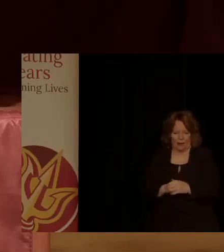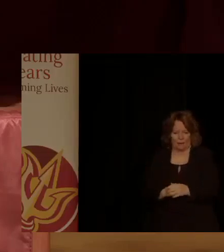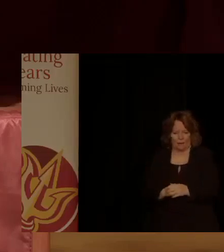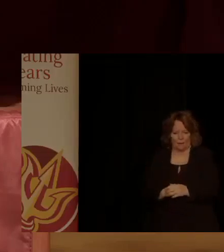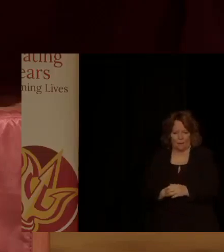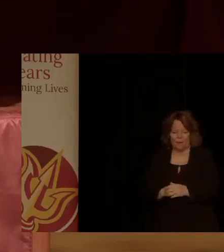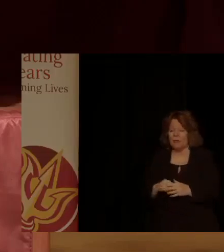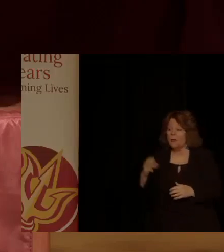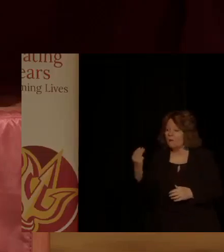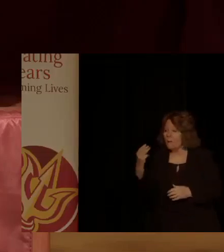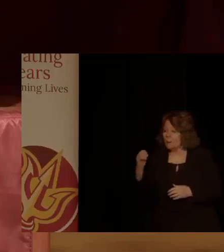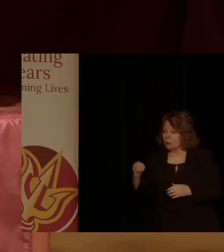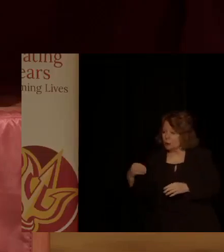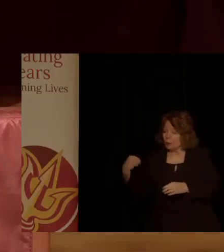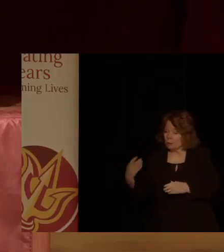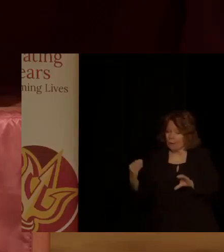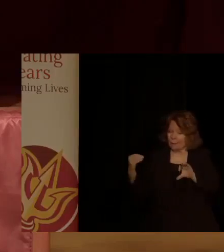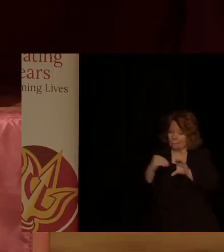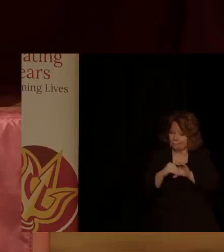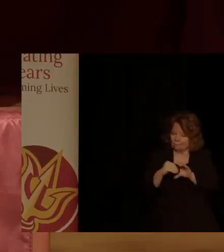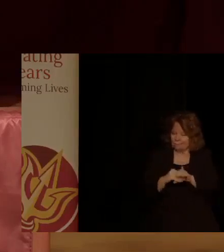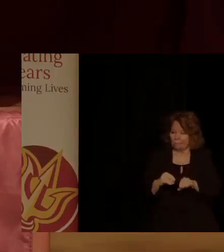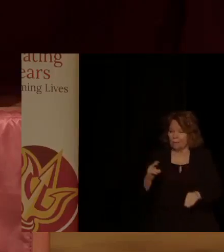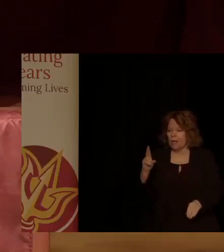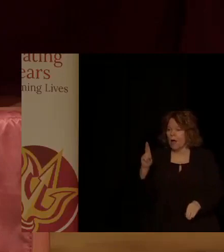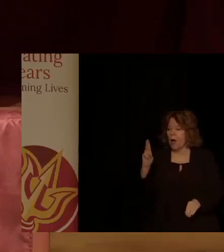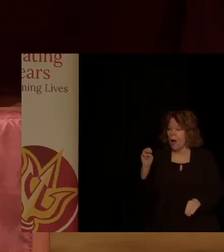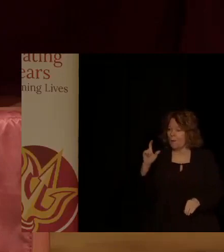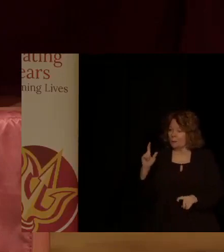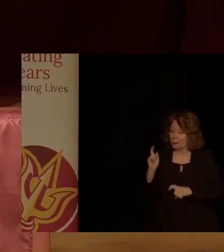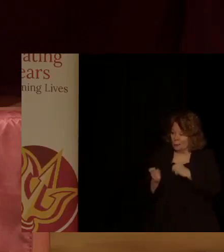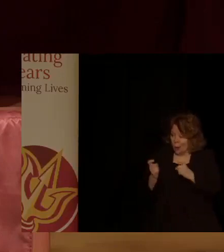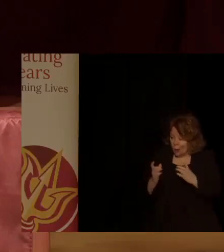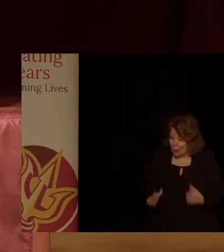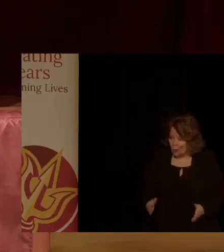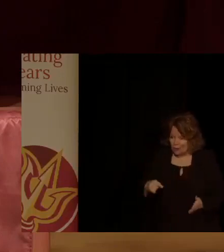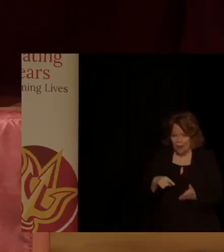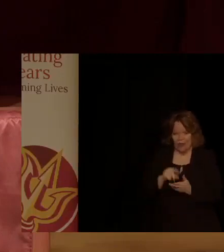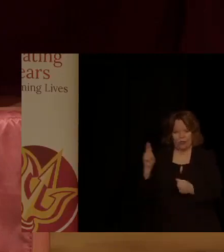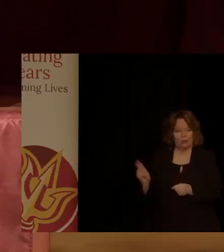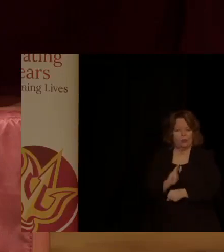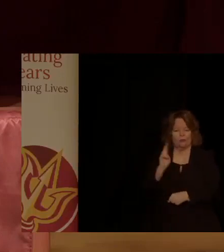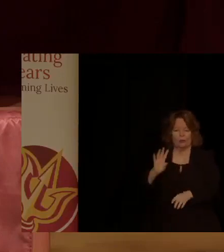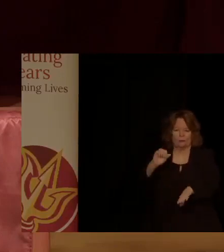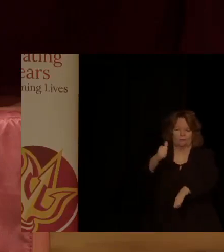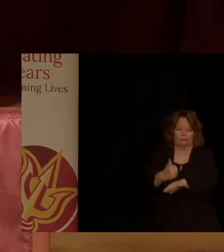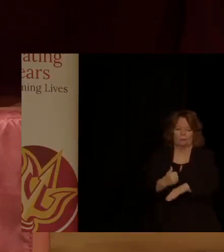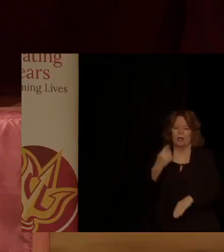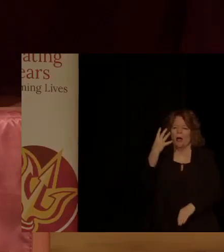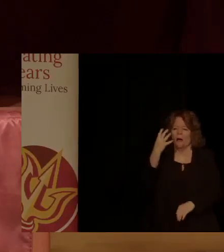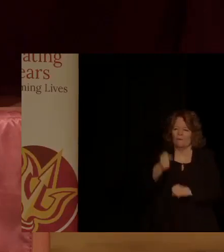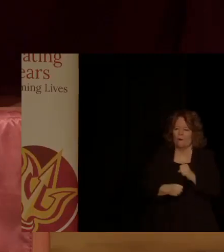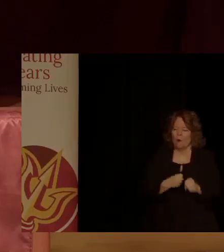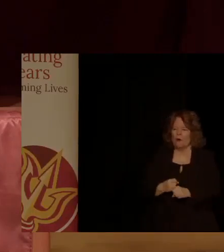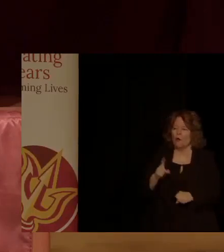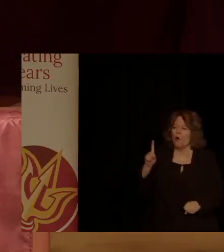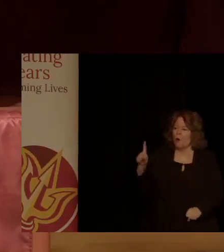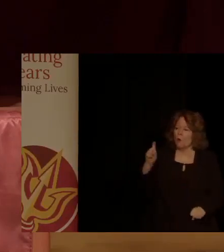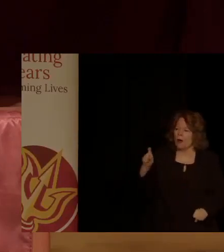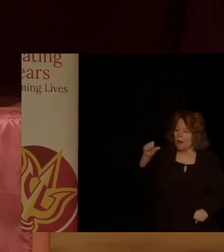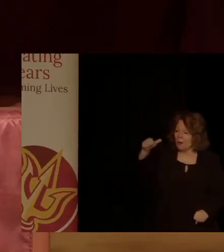of Missouri and UMSL donors, our university has launched a 4-year, $110